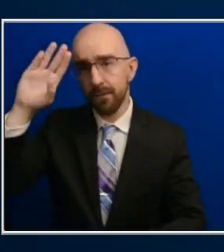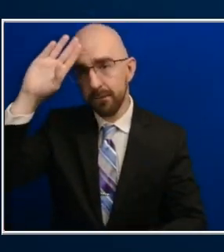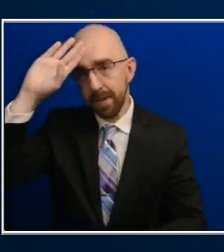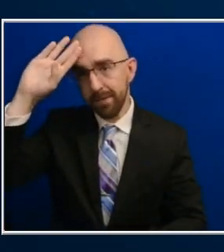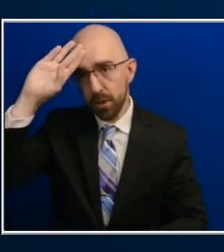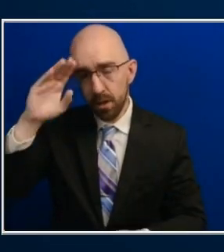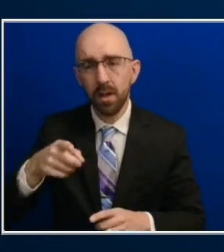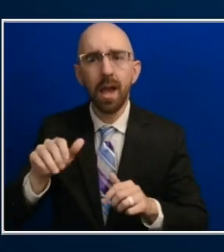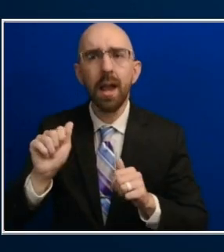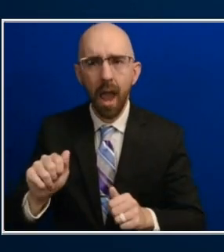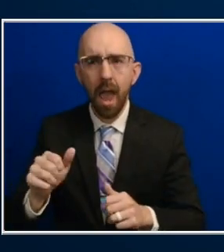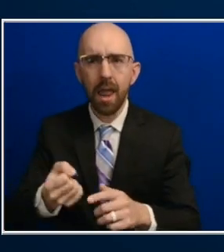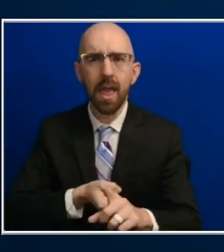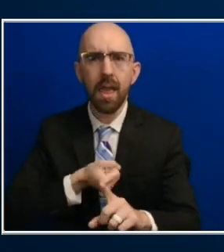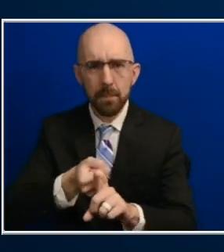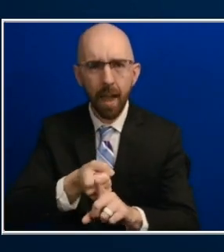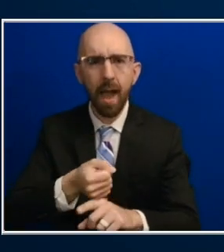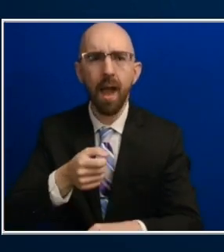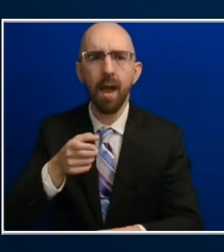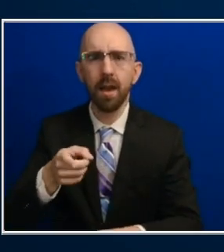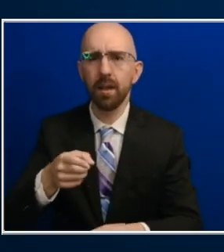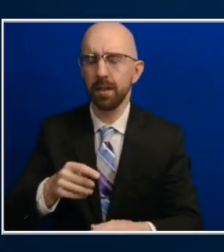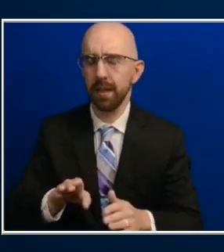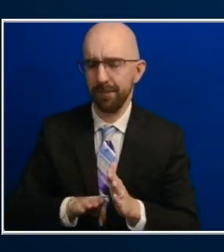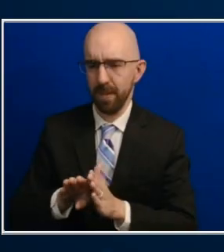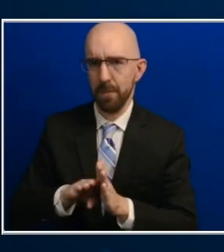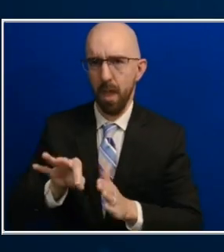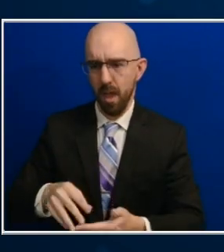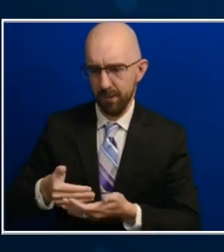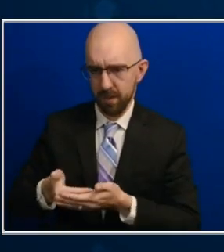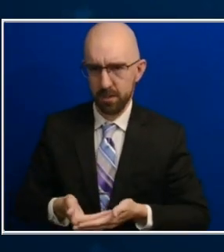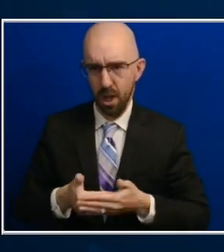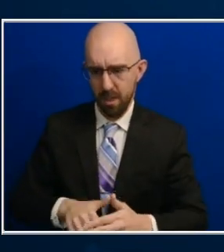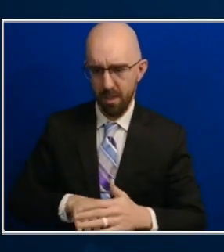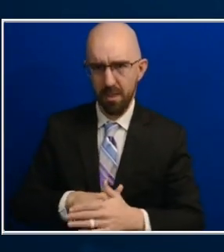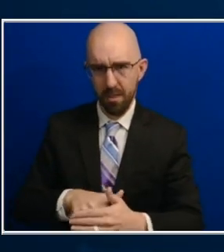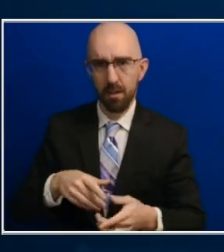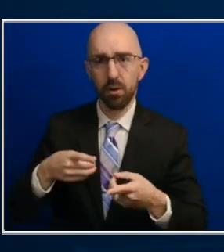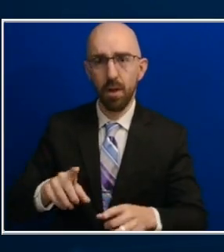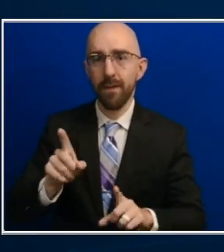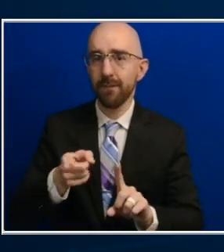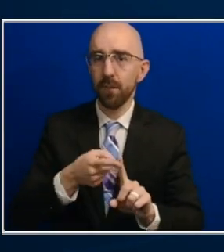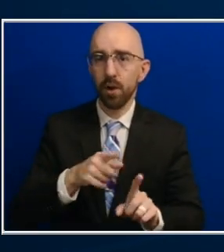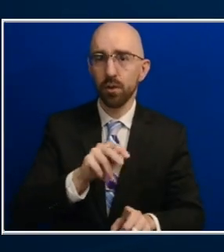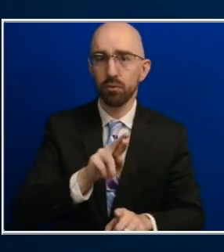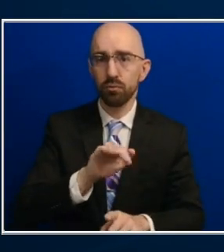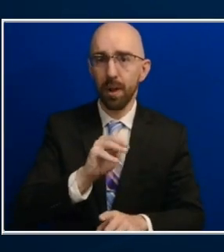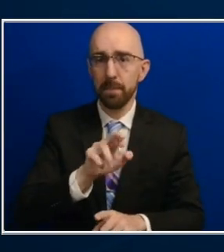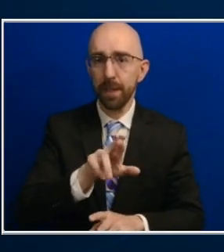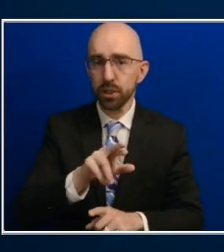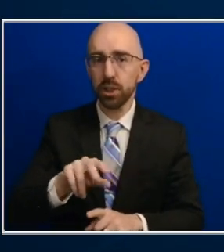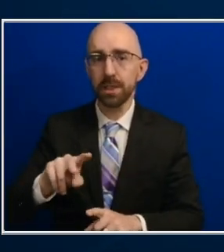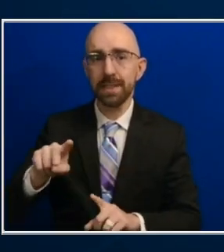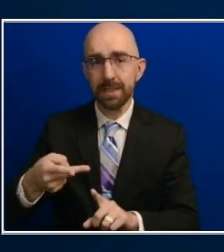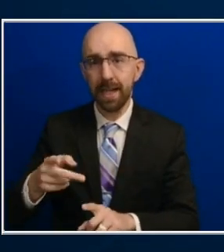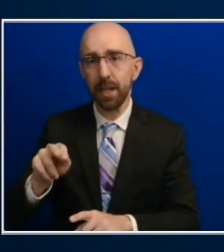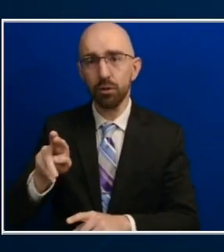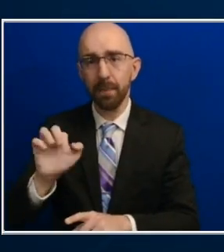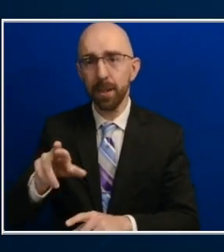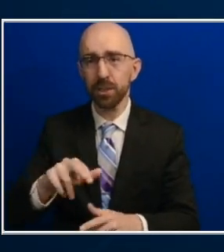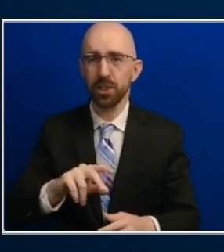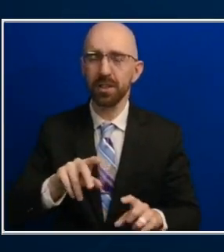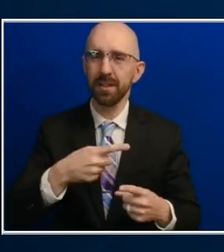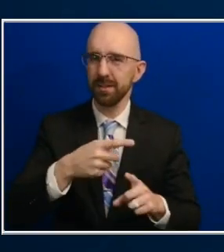to impact the development of your child, especially first trimester, early second trimester. And there are some other impacts